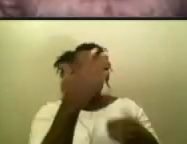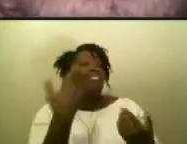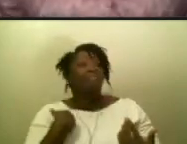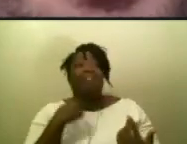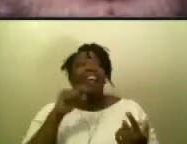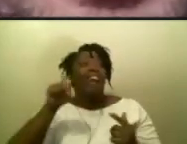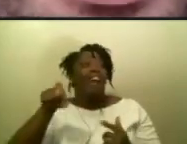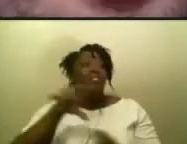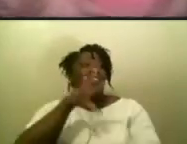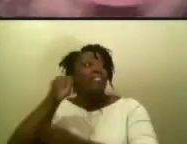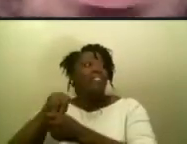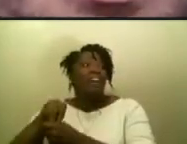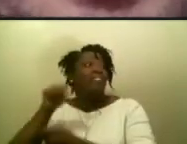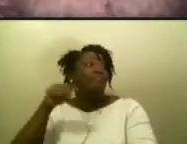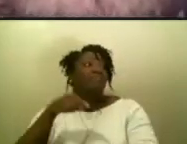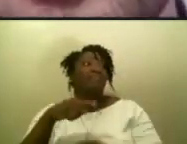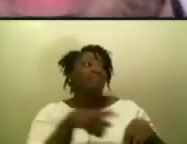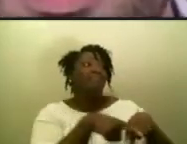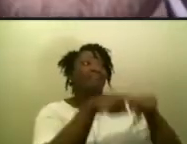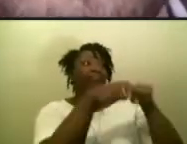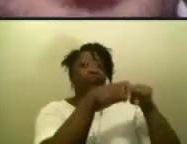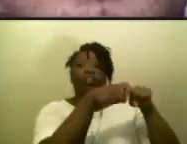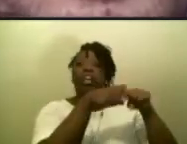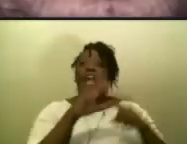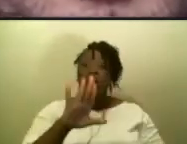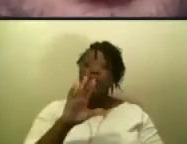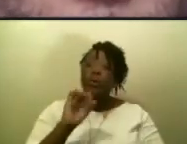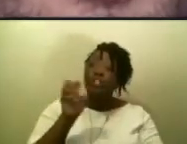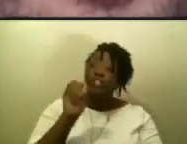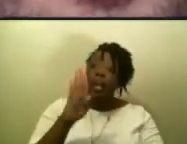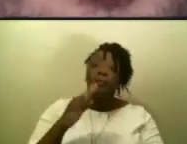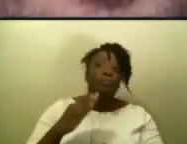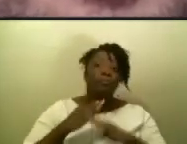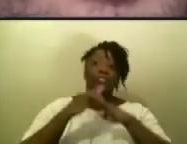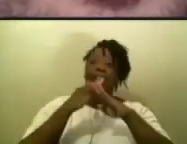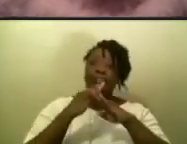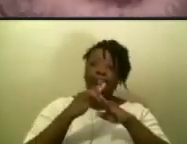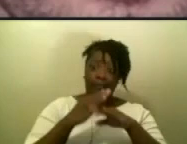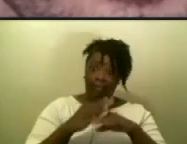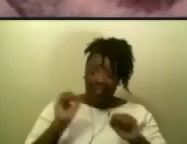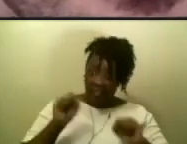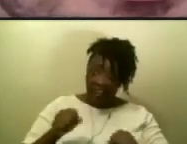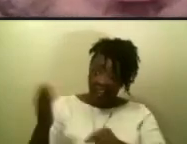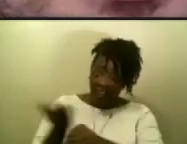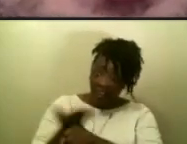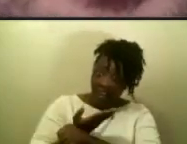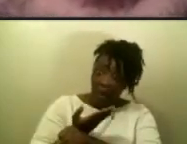have your position be protected wherever it may be while serving as a commissioner.